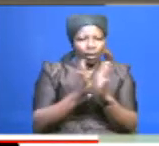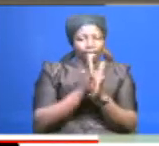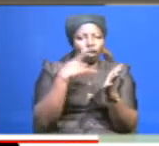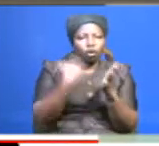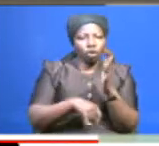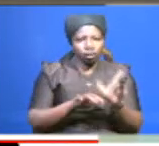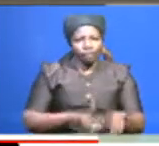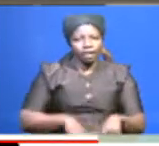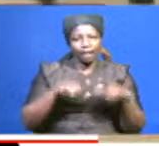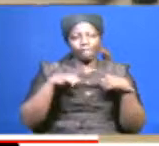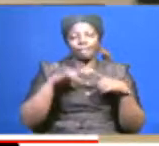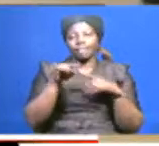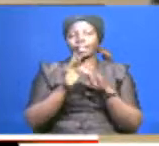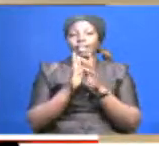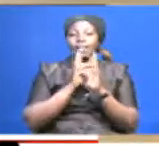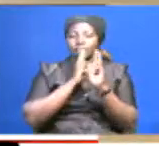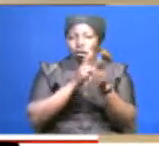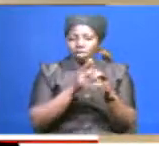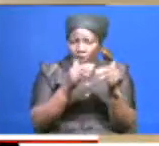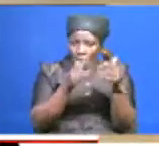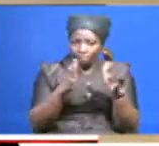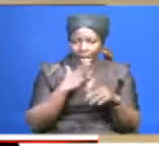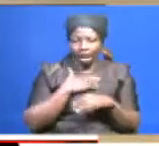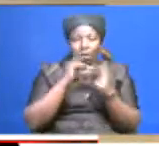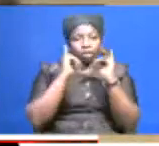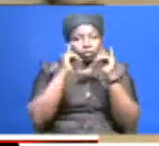coverage tonight.